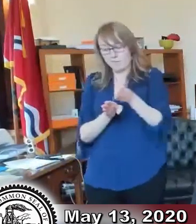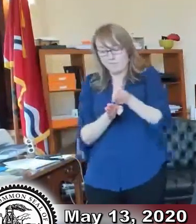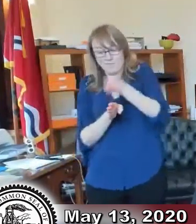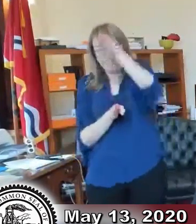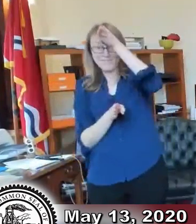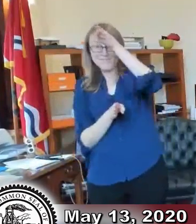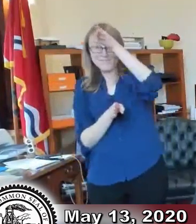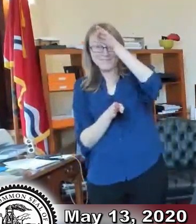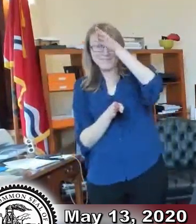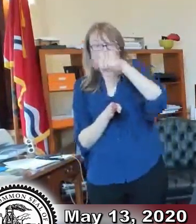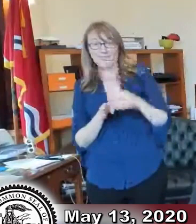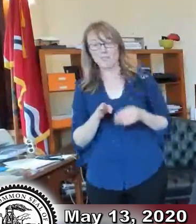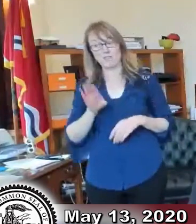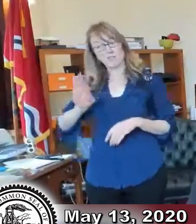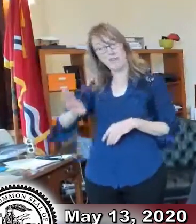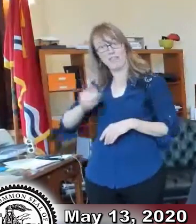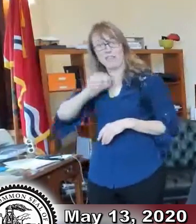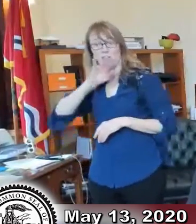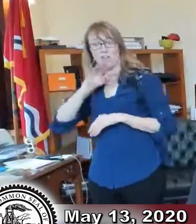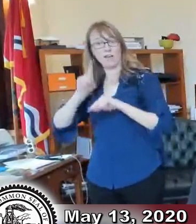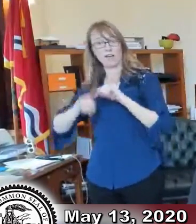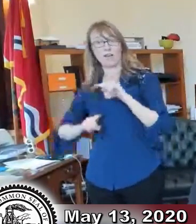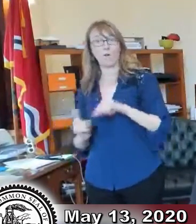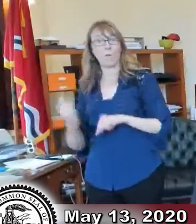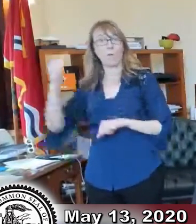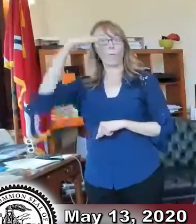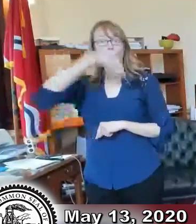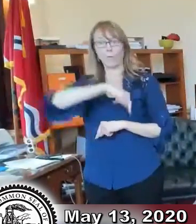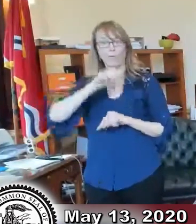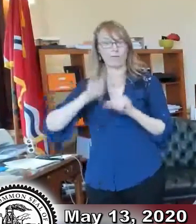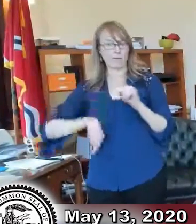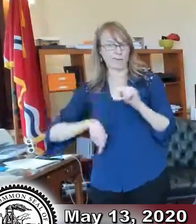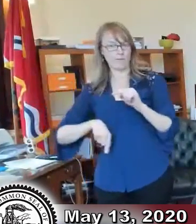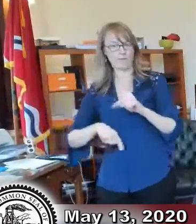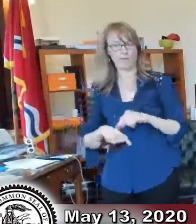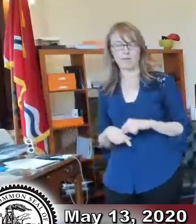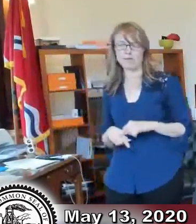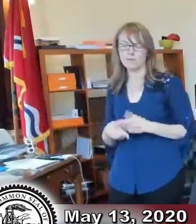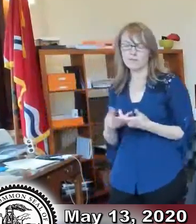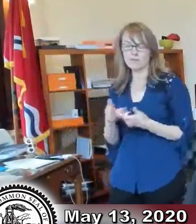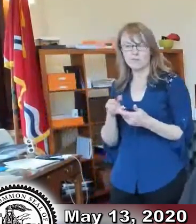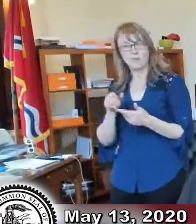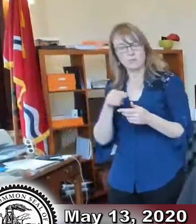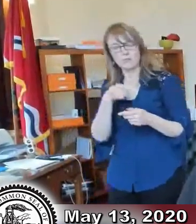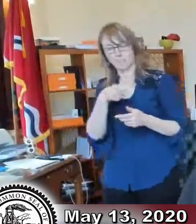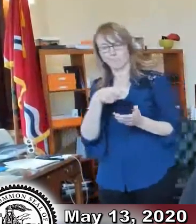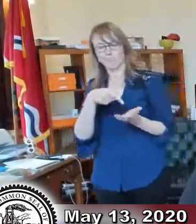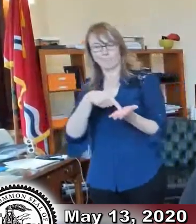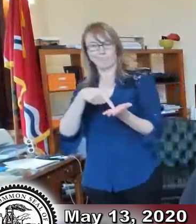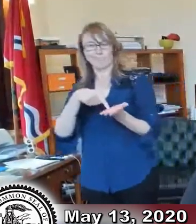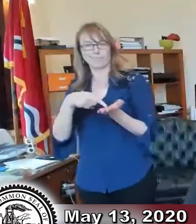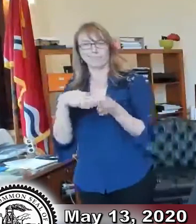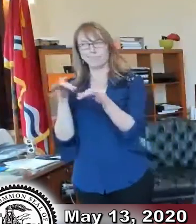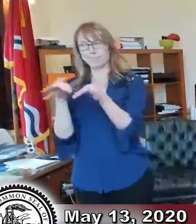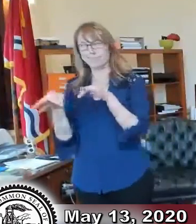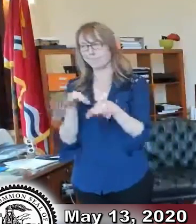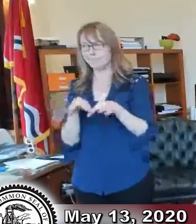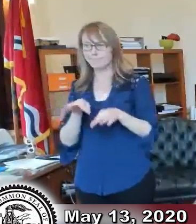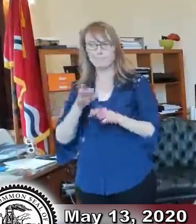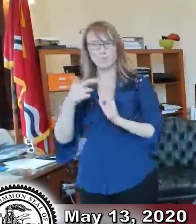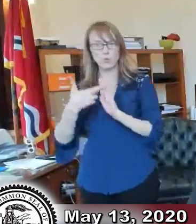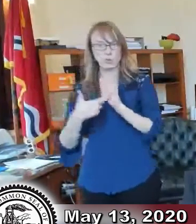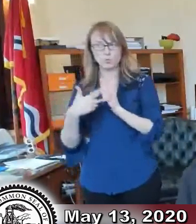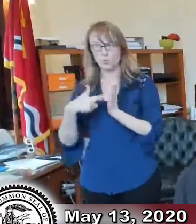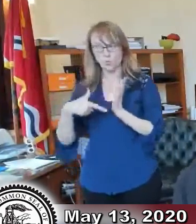here. So those are the kinds of things that restaurants have to be able to do to open on the 18th. Tracy's